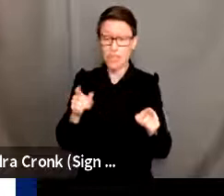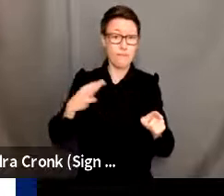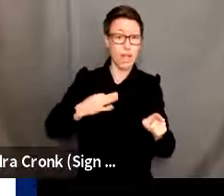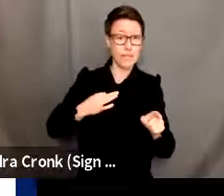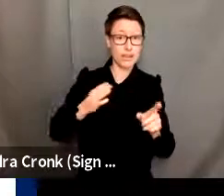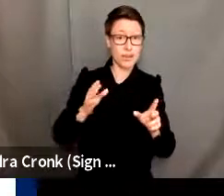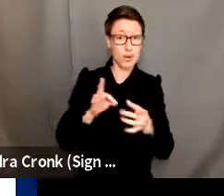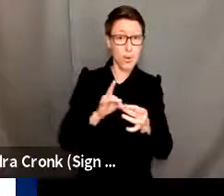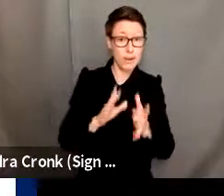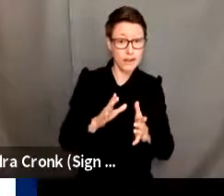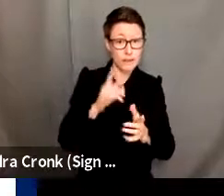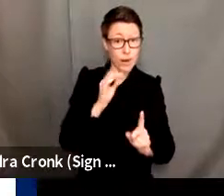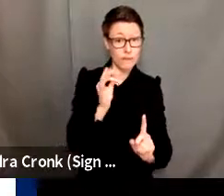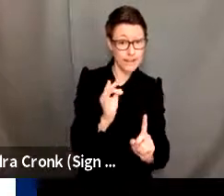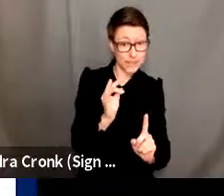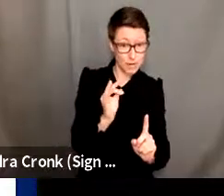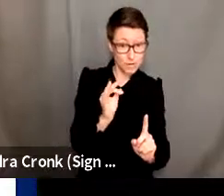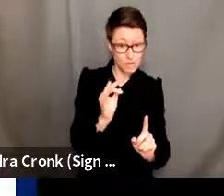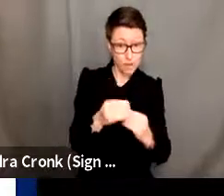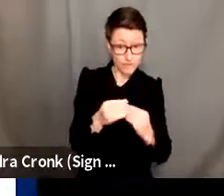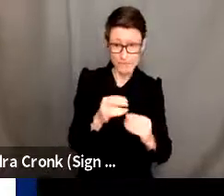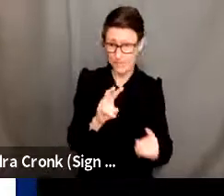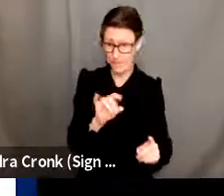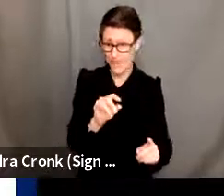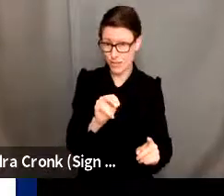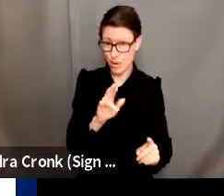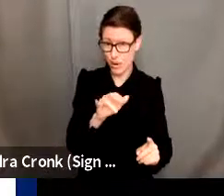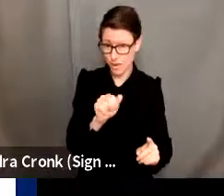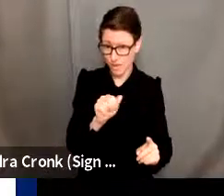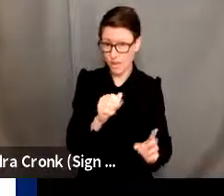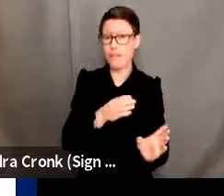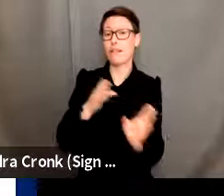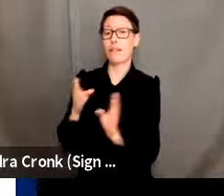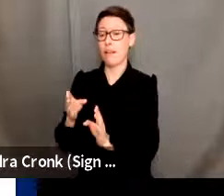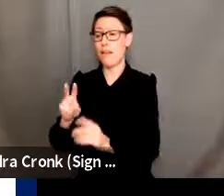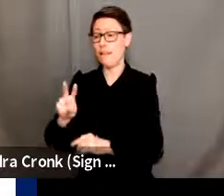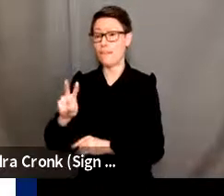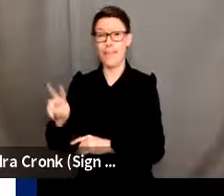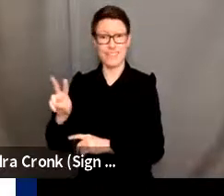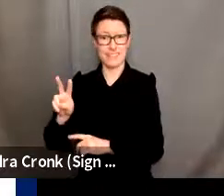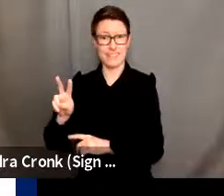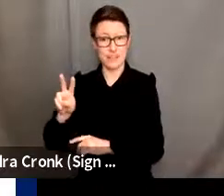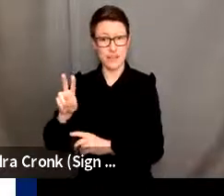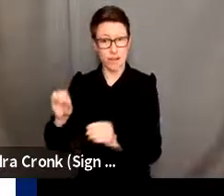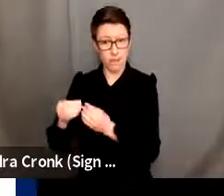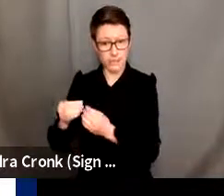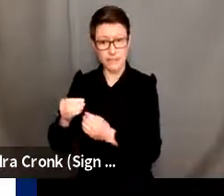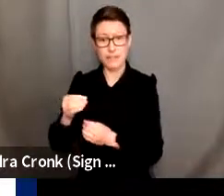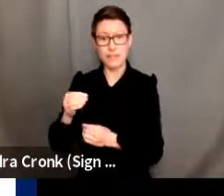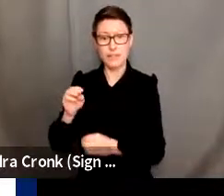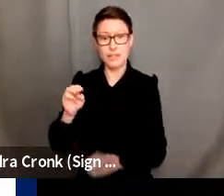our Fresno office, which is Victoria Cananoy, and for the Visalia office, which is Miss Darcy